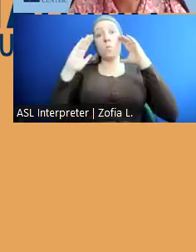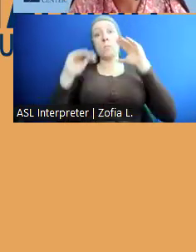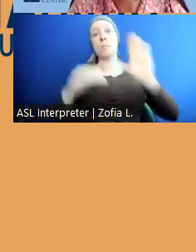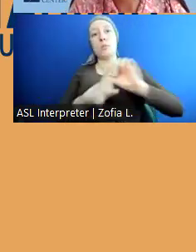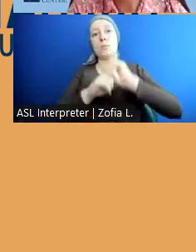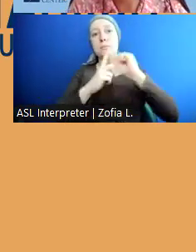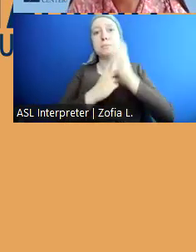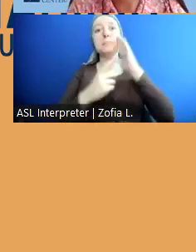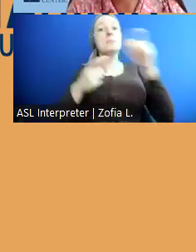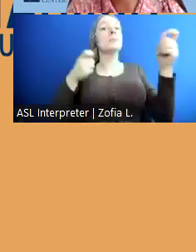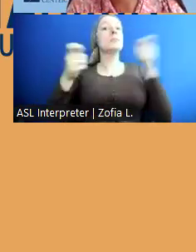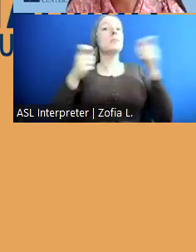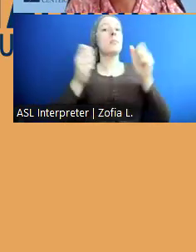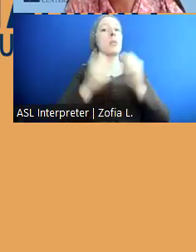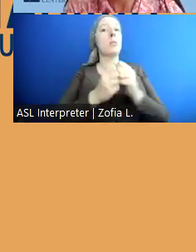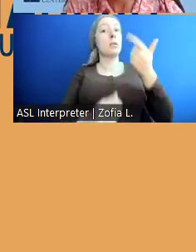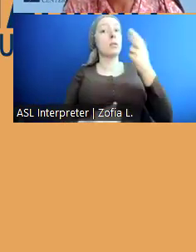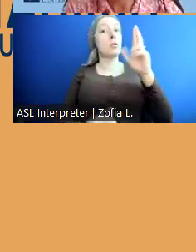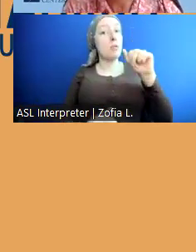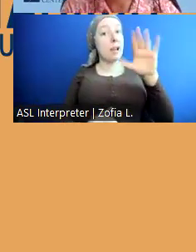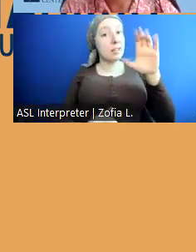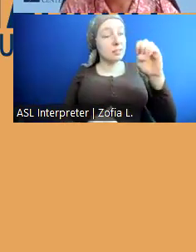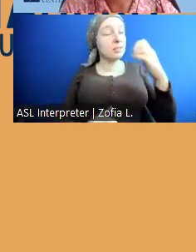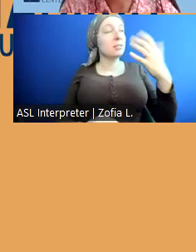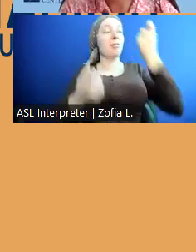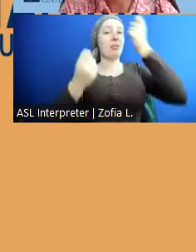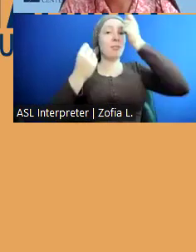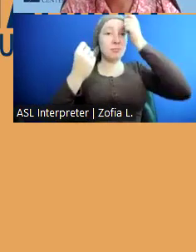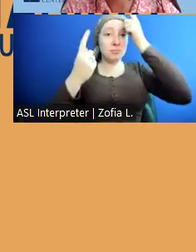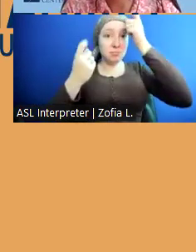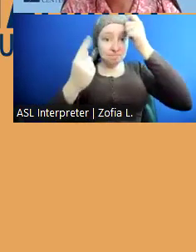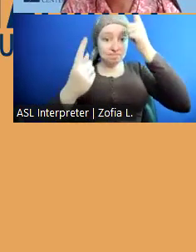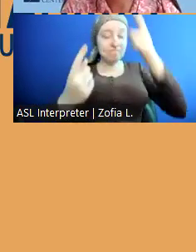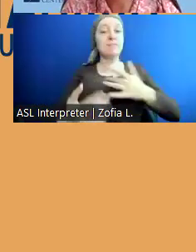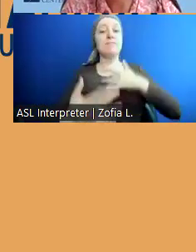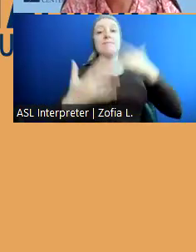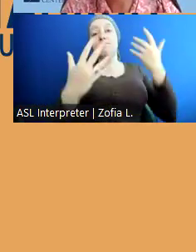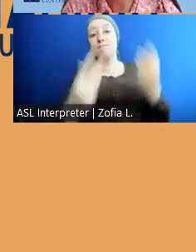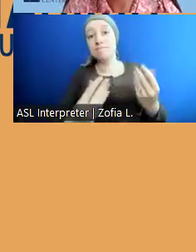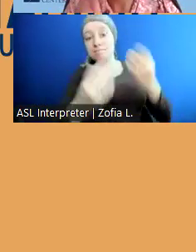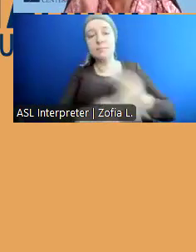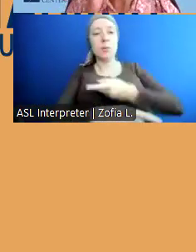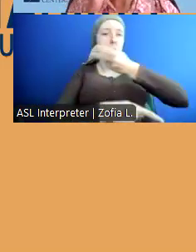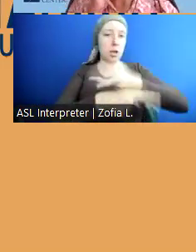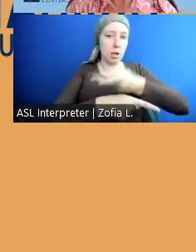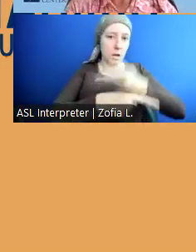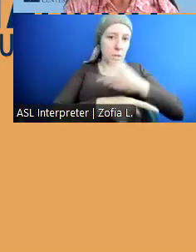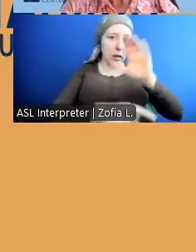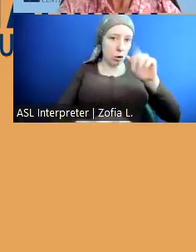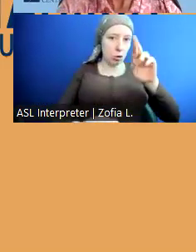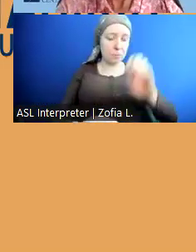get handled with as much grace, understanding, and care as possible.